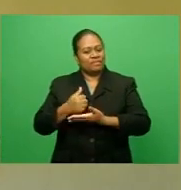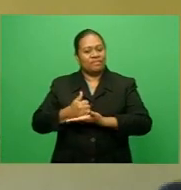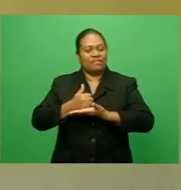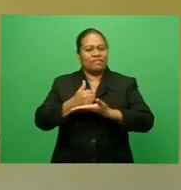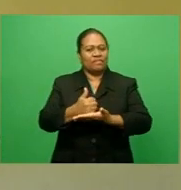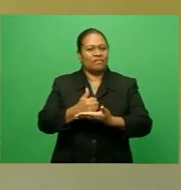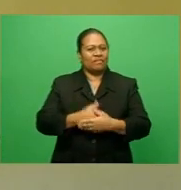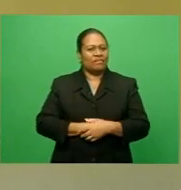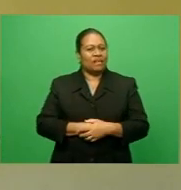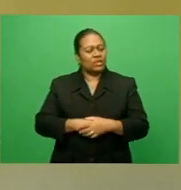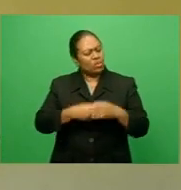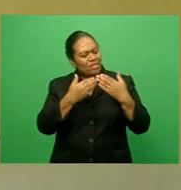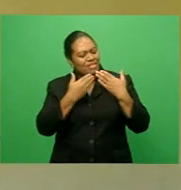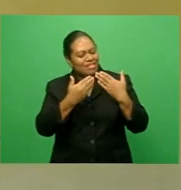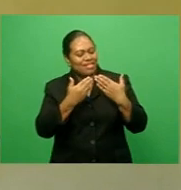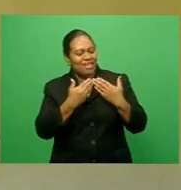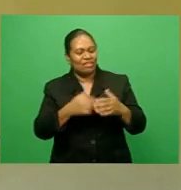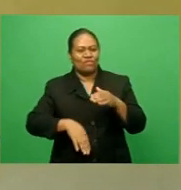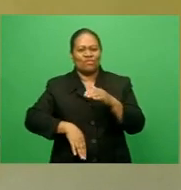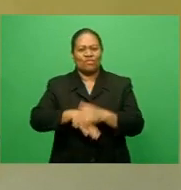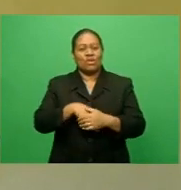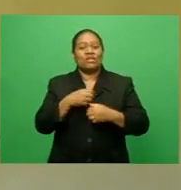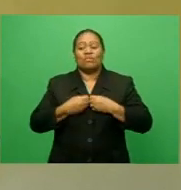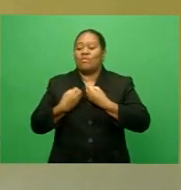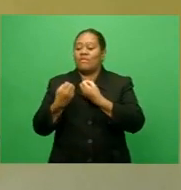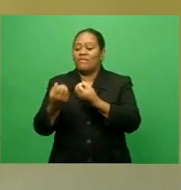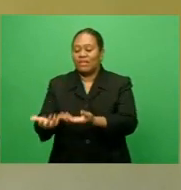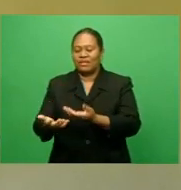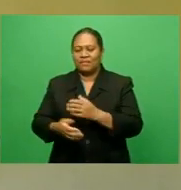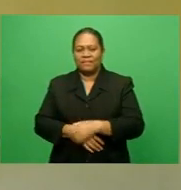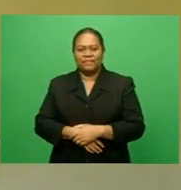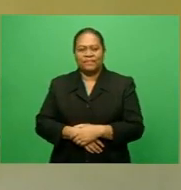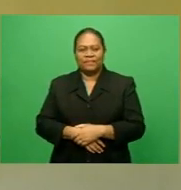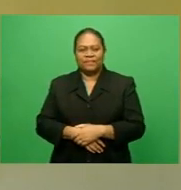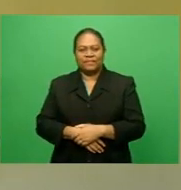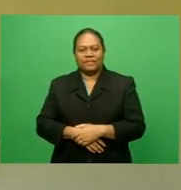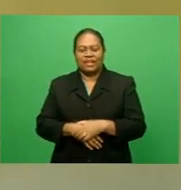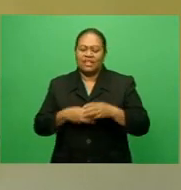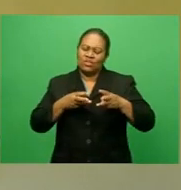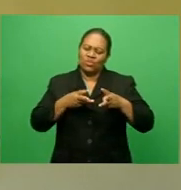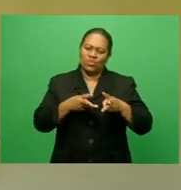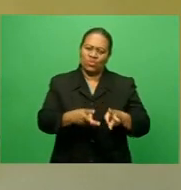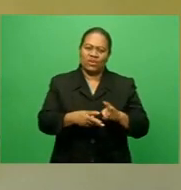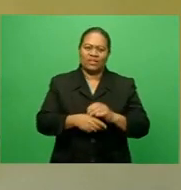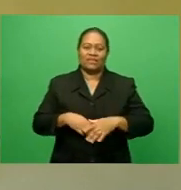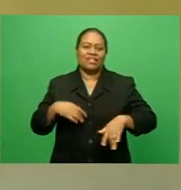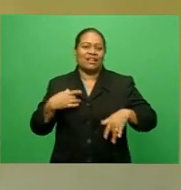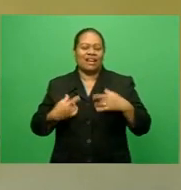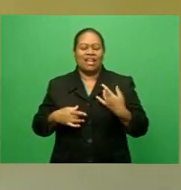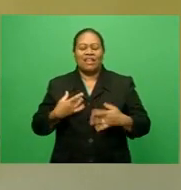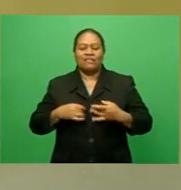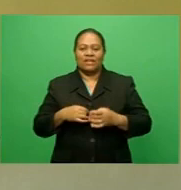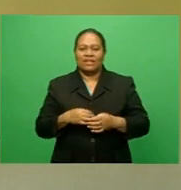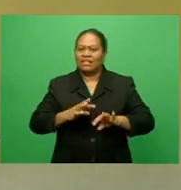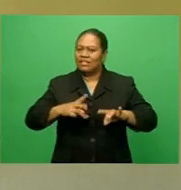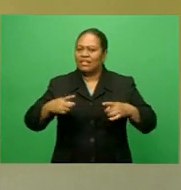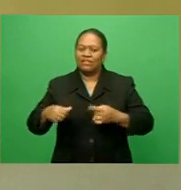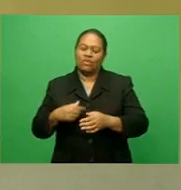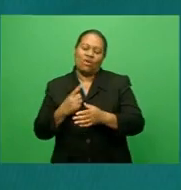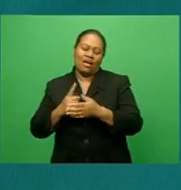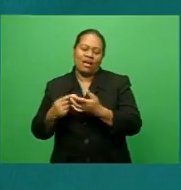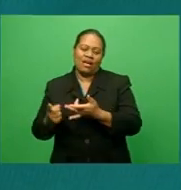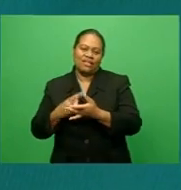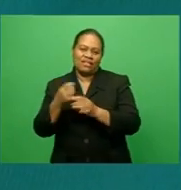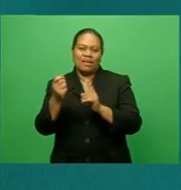government, we are so thankful that we have provided a leeway in terms of livelihood for resource owners out there in the pine scheme areas.